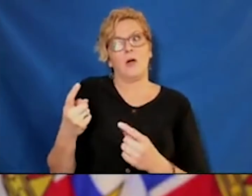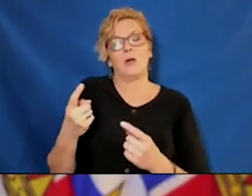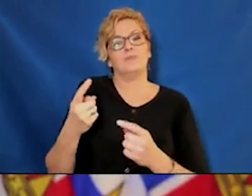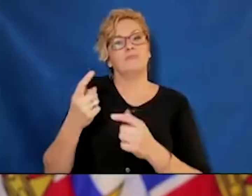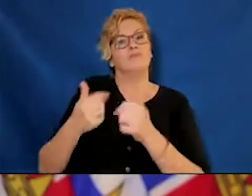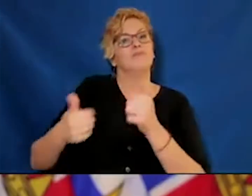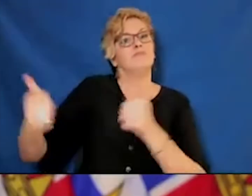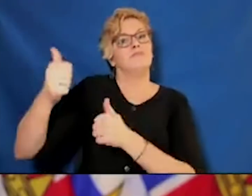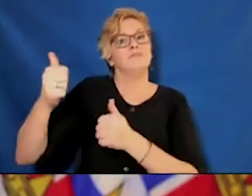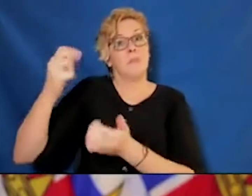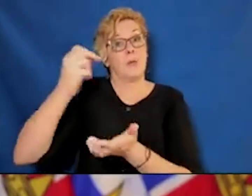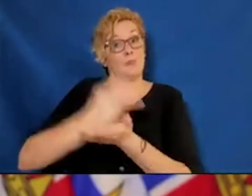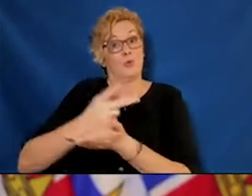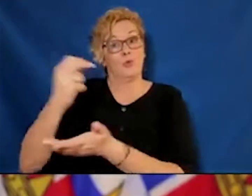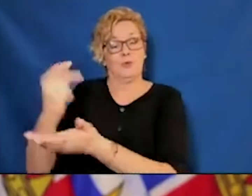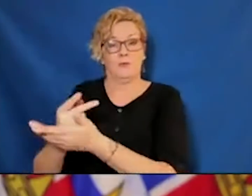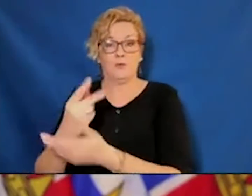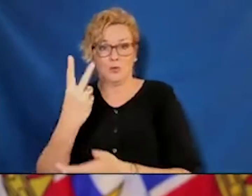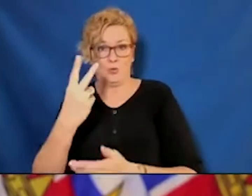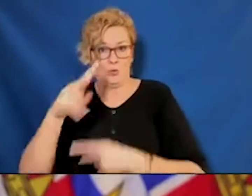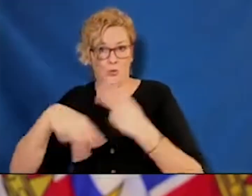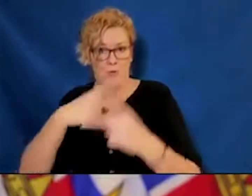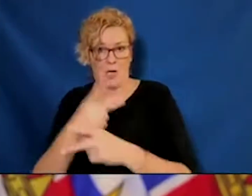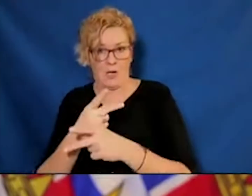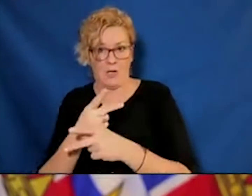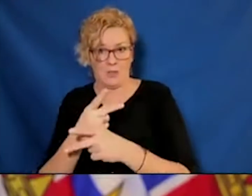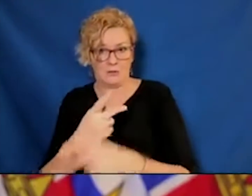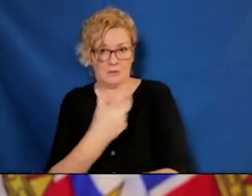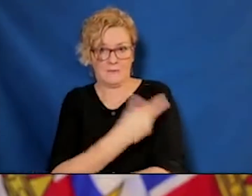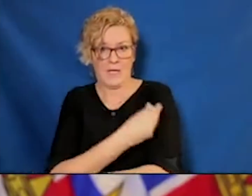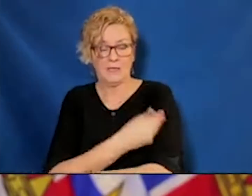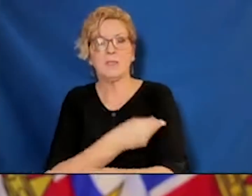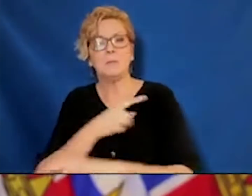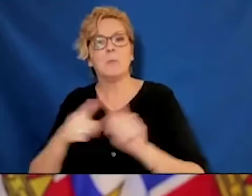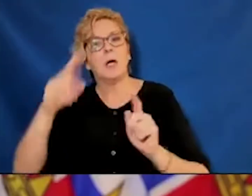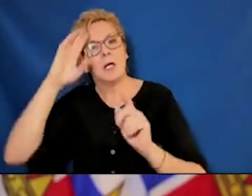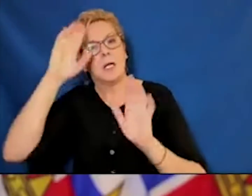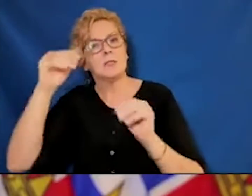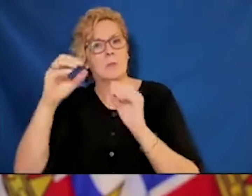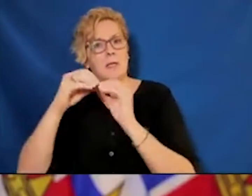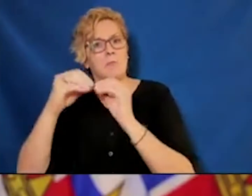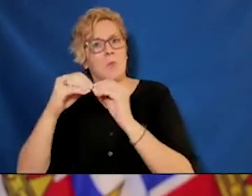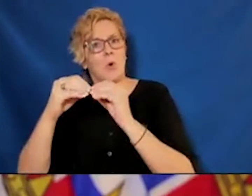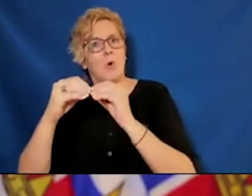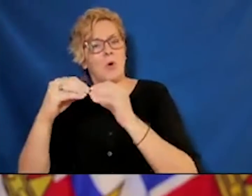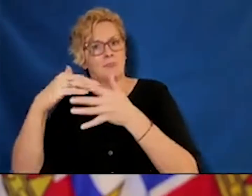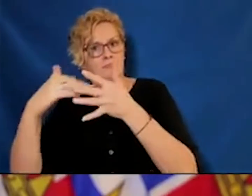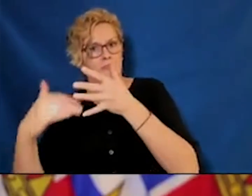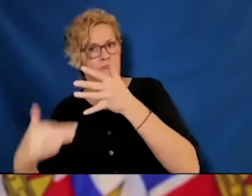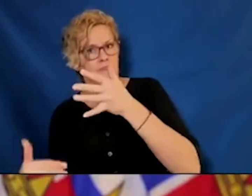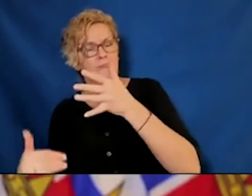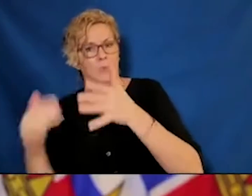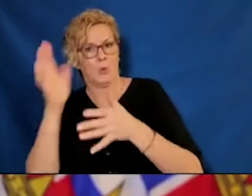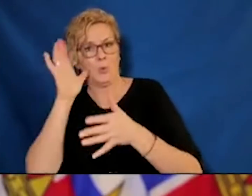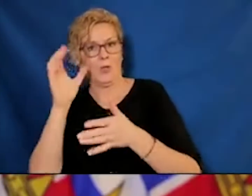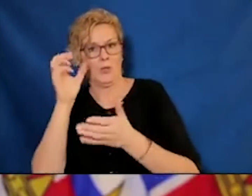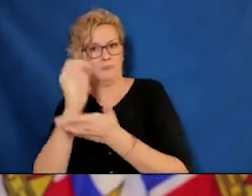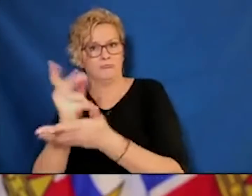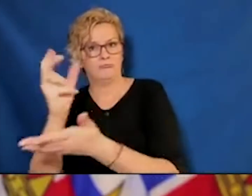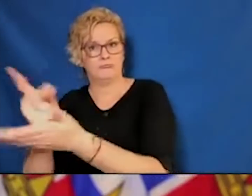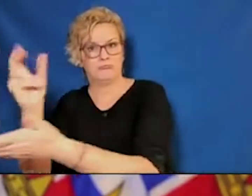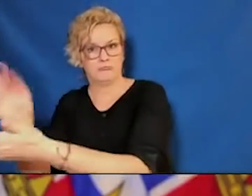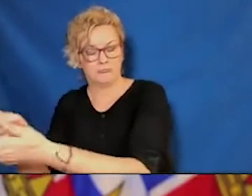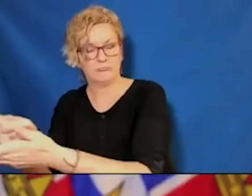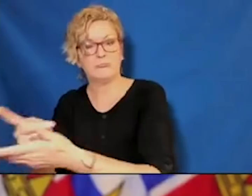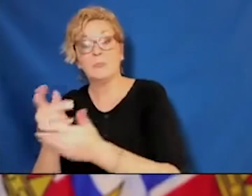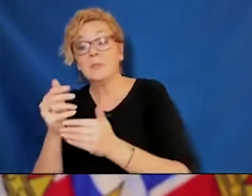starting in April, we are working on the details of how we are going to sequence once we start having sufficient vaccine that